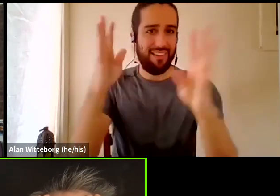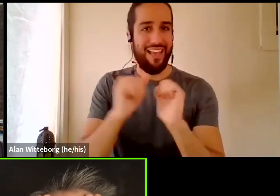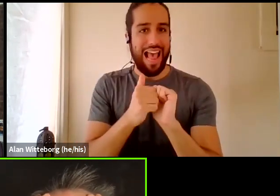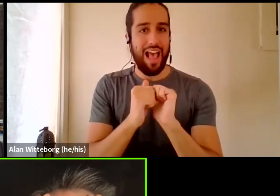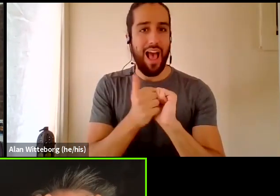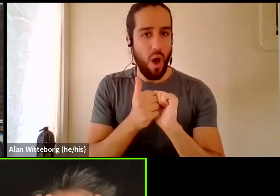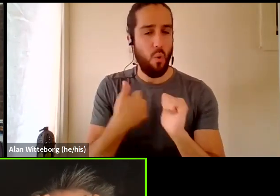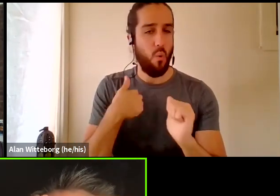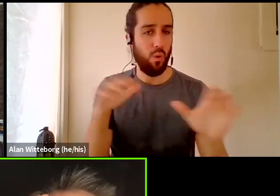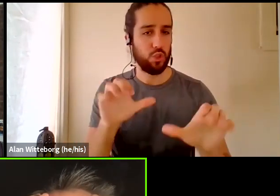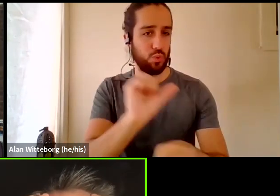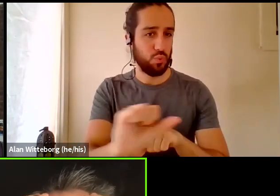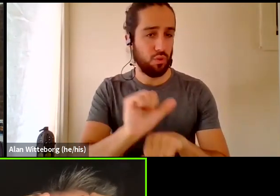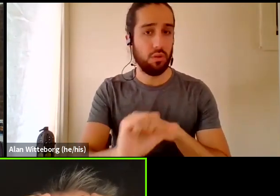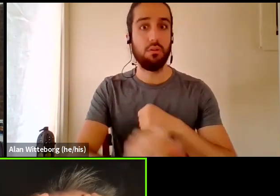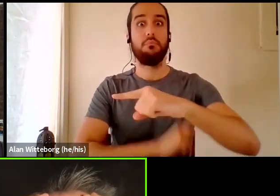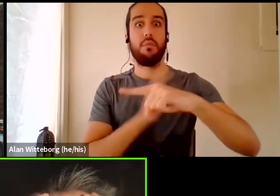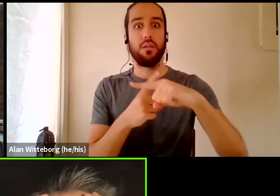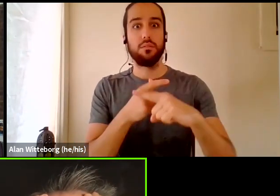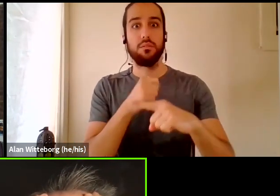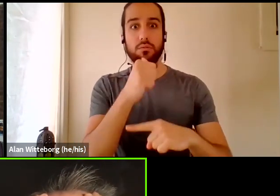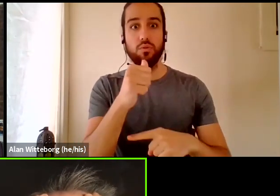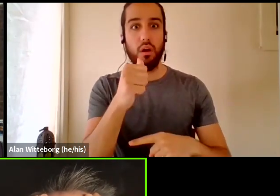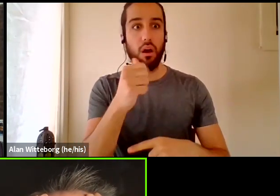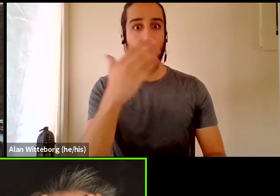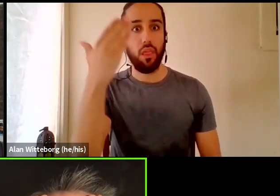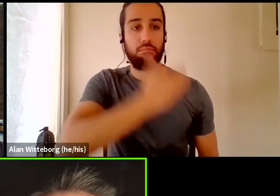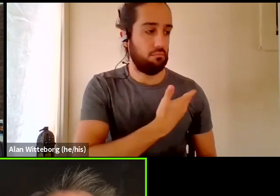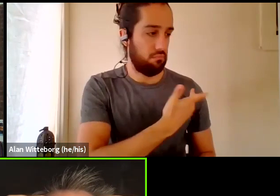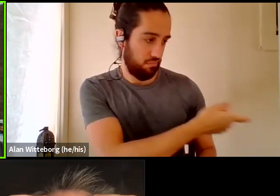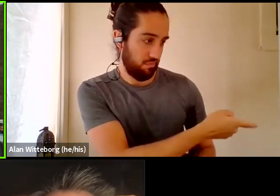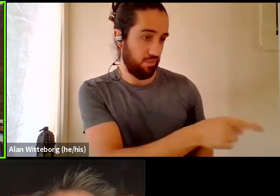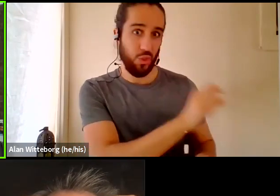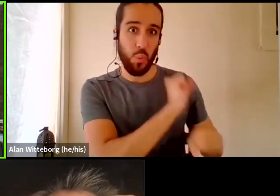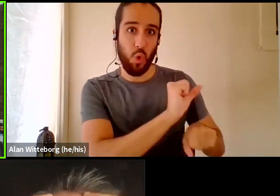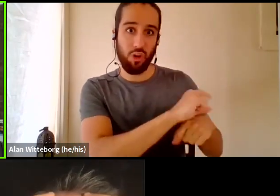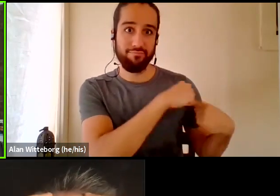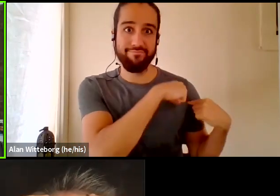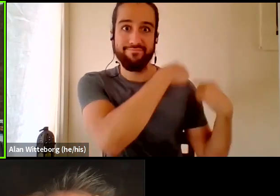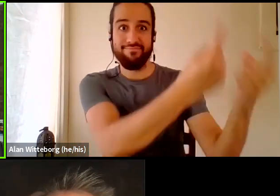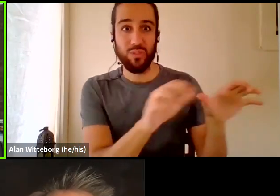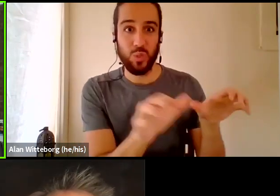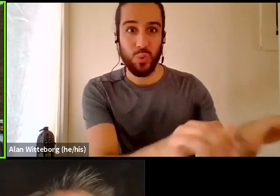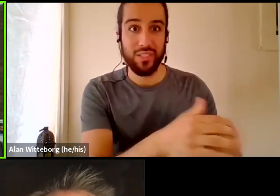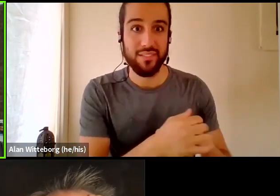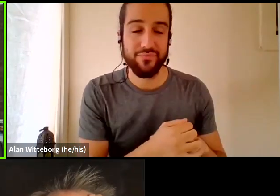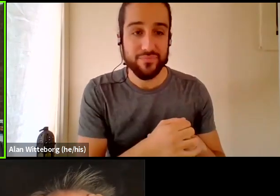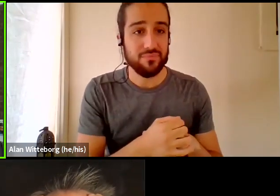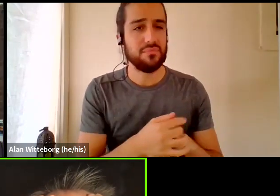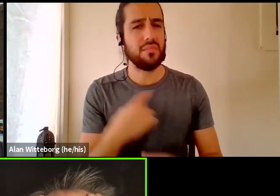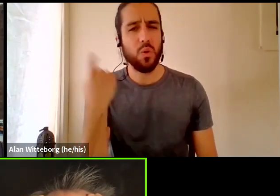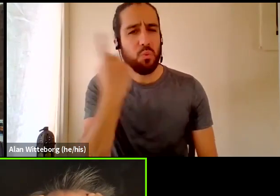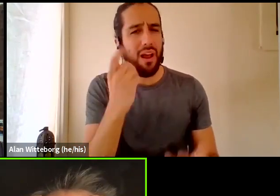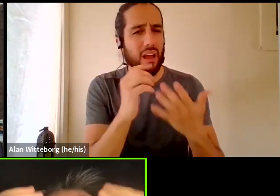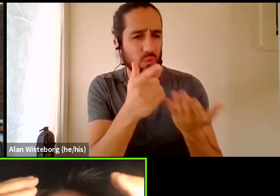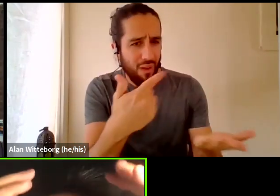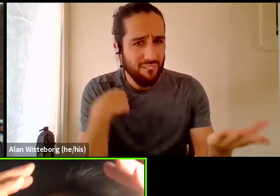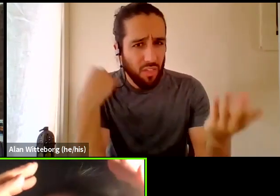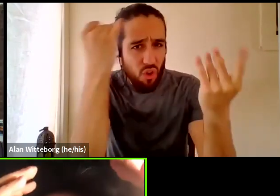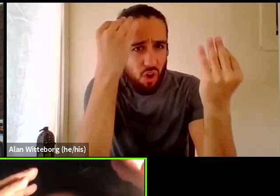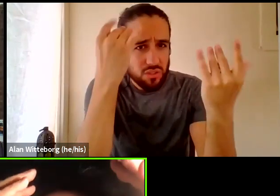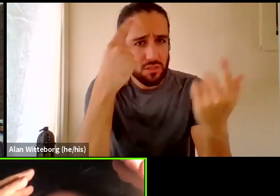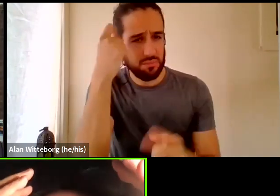not lose sight of the work that I do, right? Yeah. And I wonder if you have thoughts about just, because